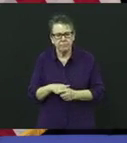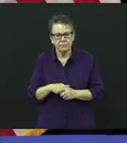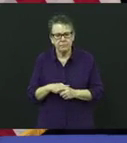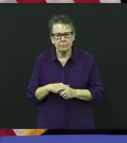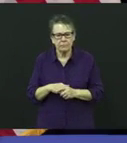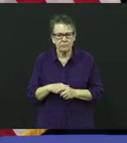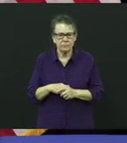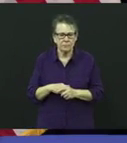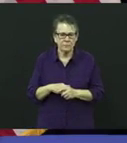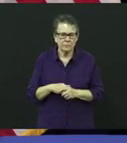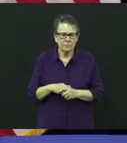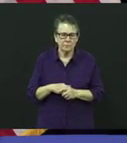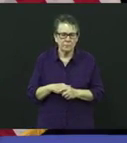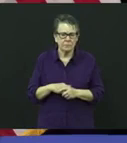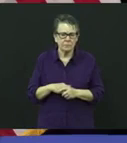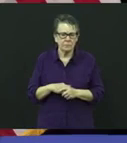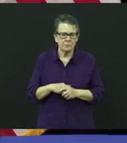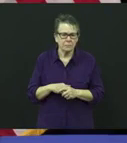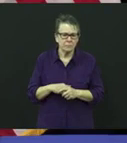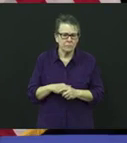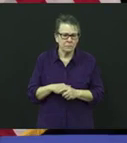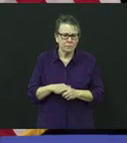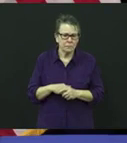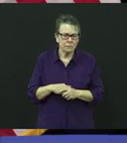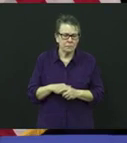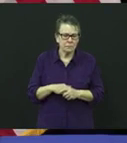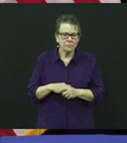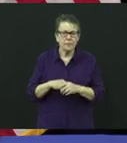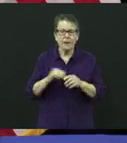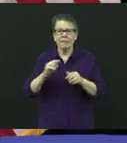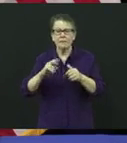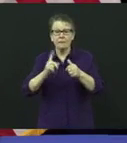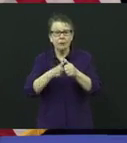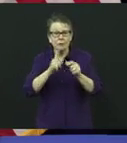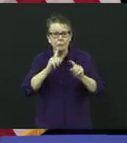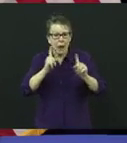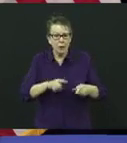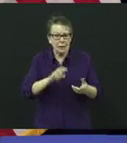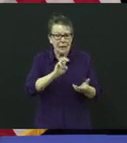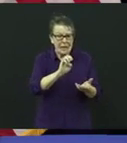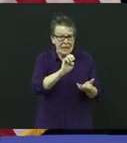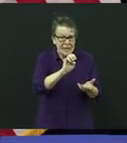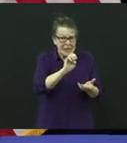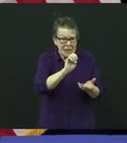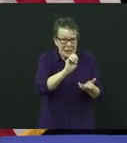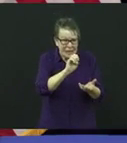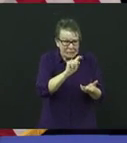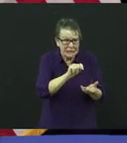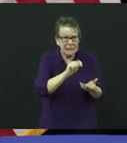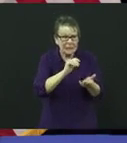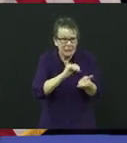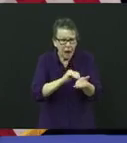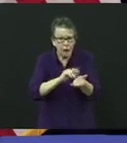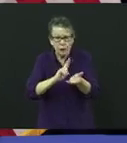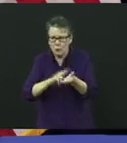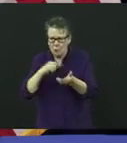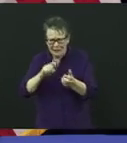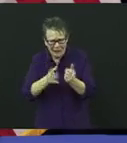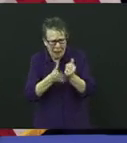assuming first responders and healthcare workers are taken care of, that we are going to find a way to bring this down on the other side